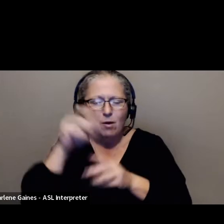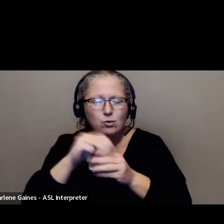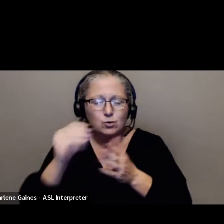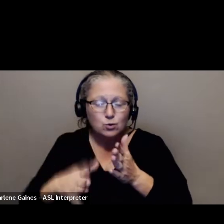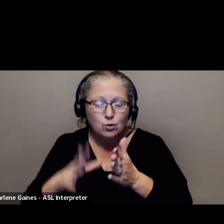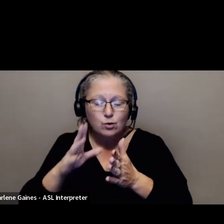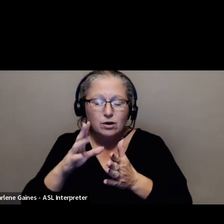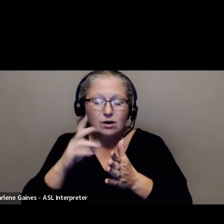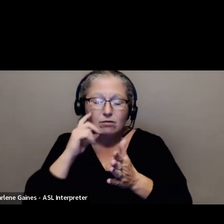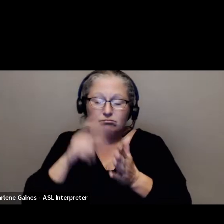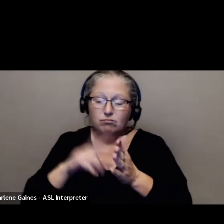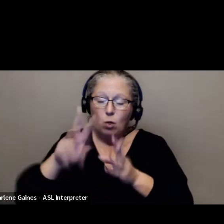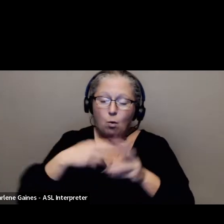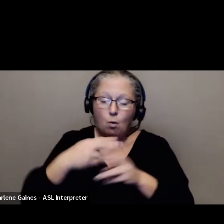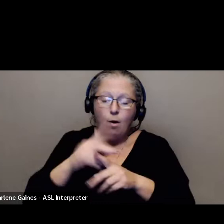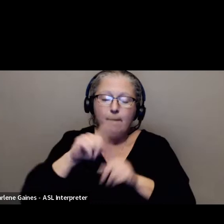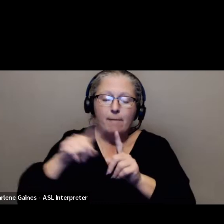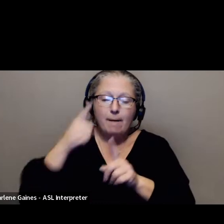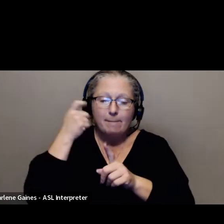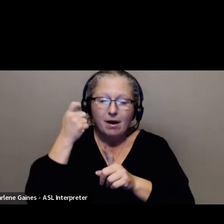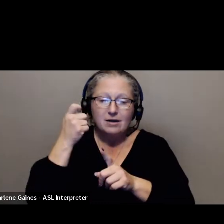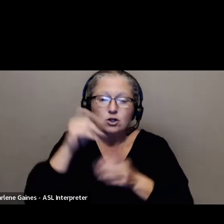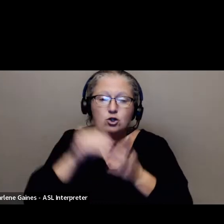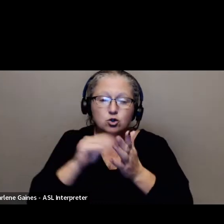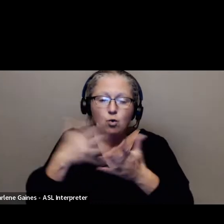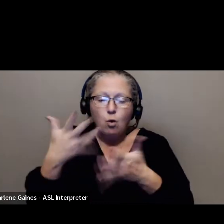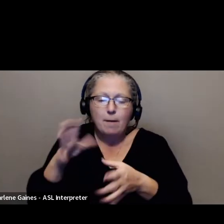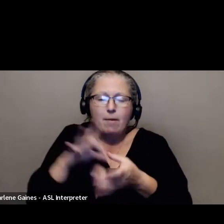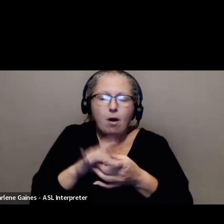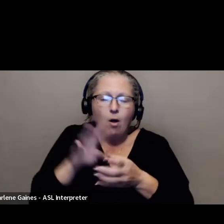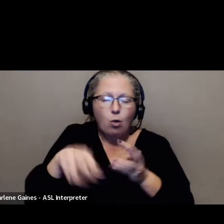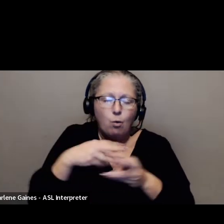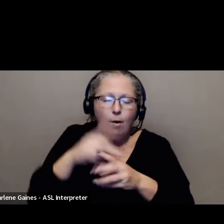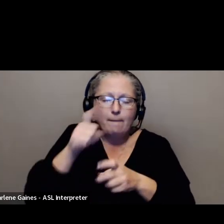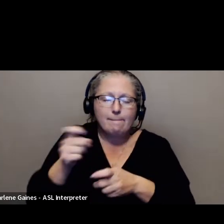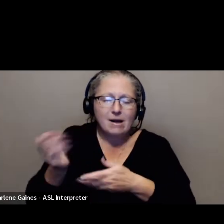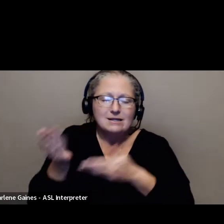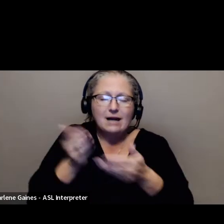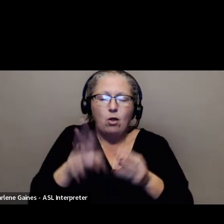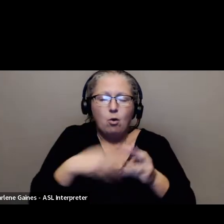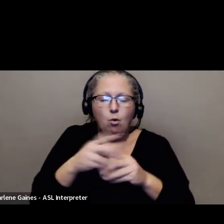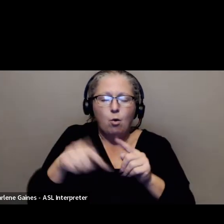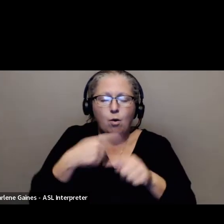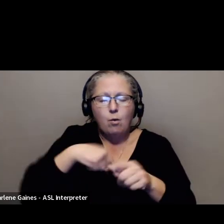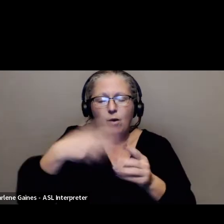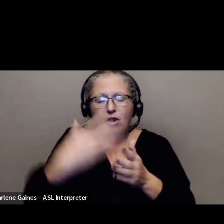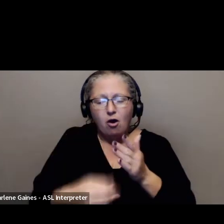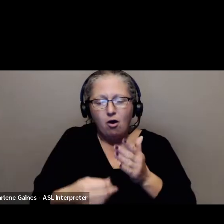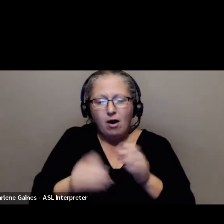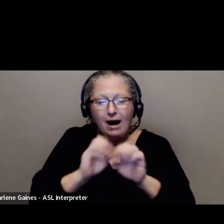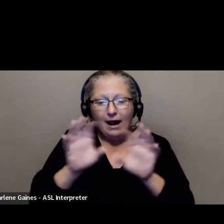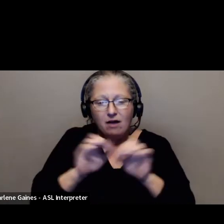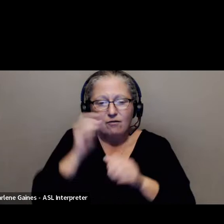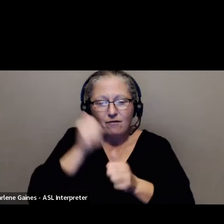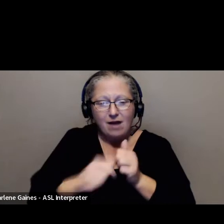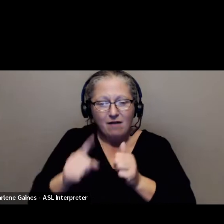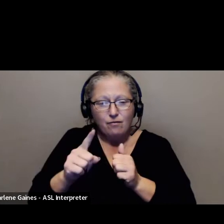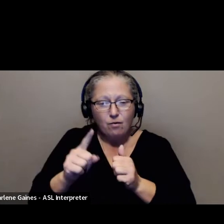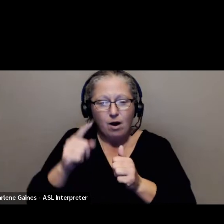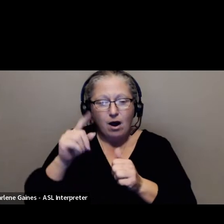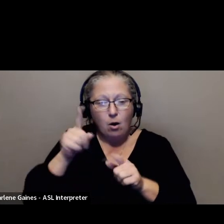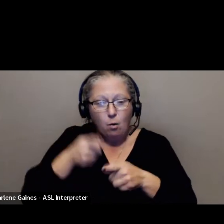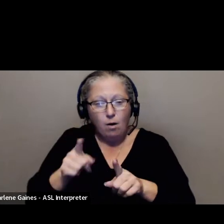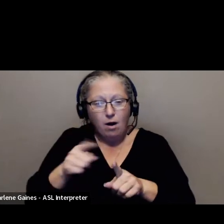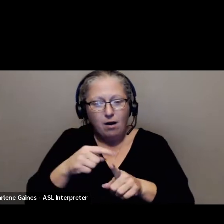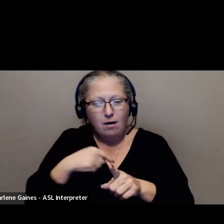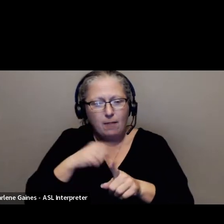the world, but also because our students already belong in the world and must carry the world when we are gone too. And to clarify for everyone, as this word was alluded to in